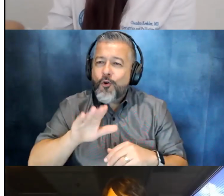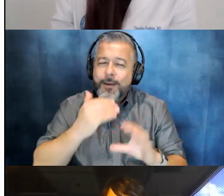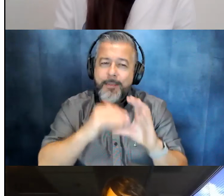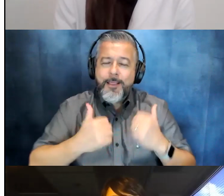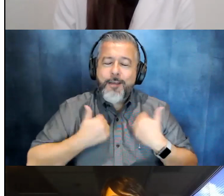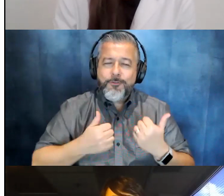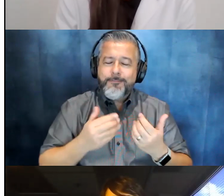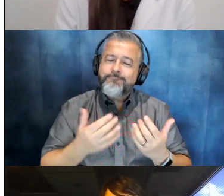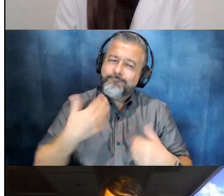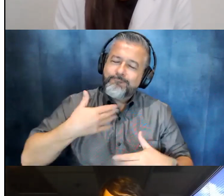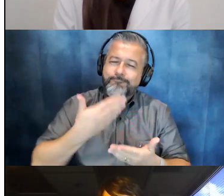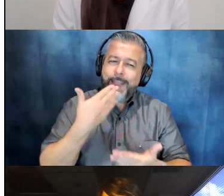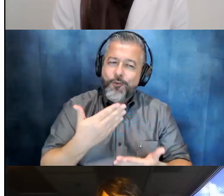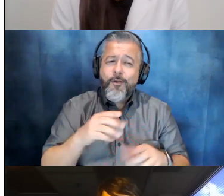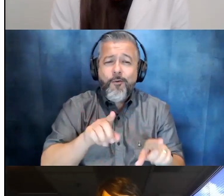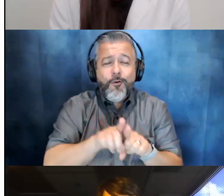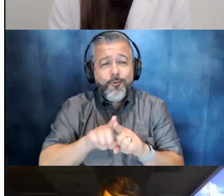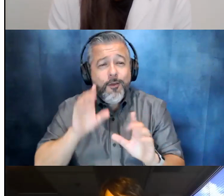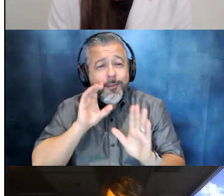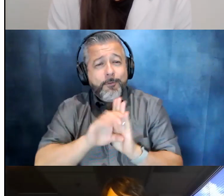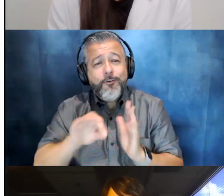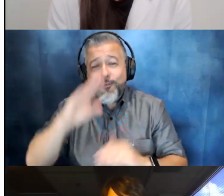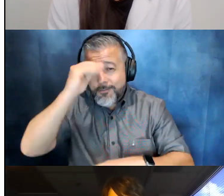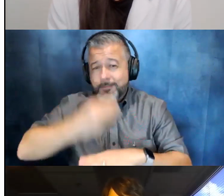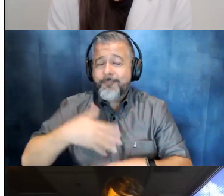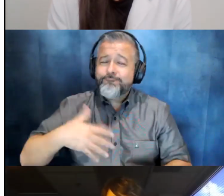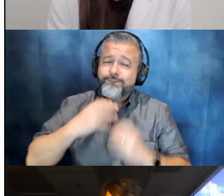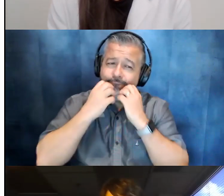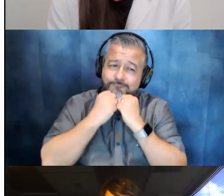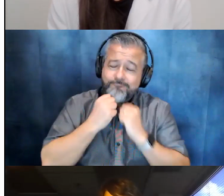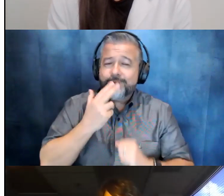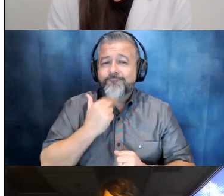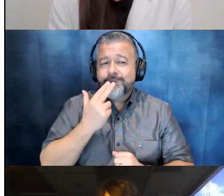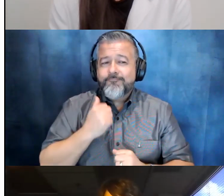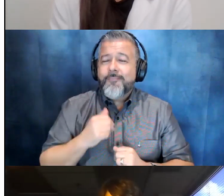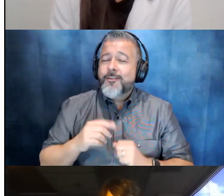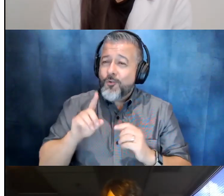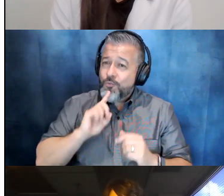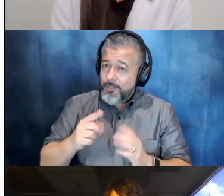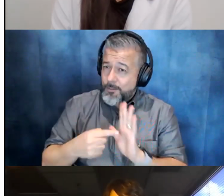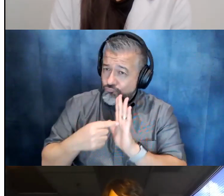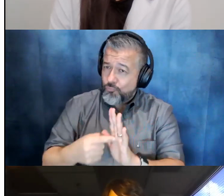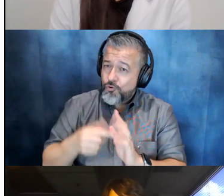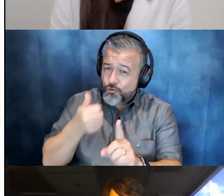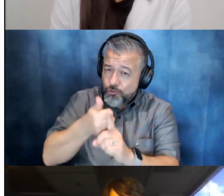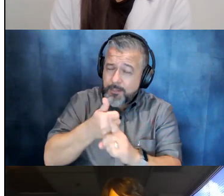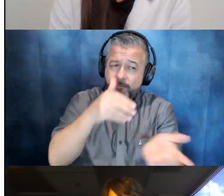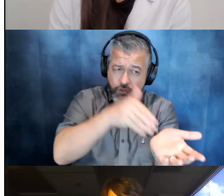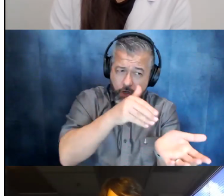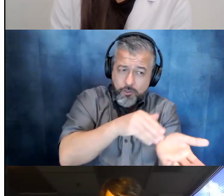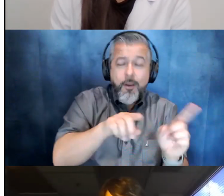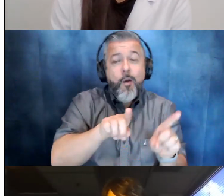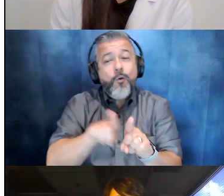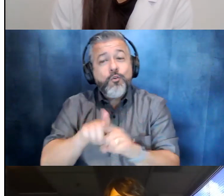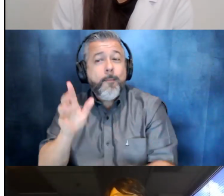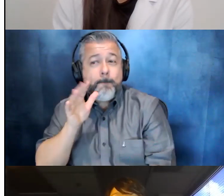really adorable. And I think that just shows us that you understand you're a parent along as you're a physician. And I'm sure that you have